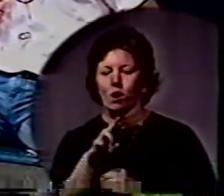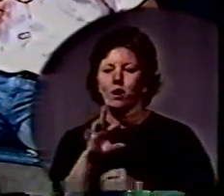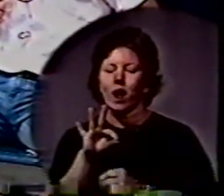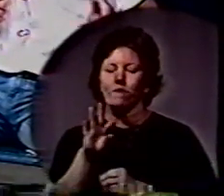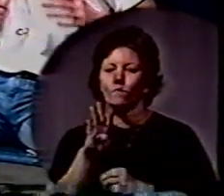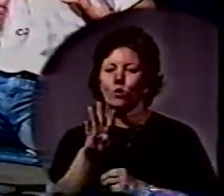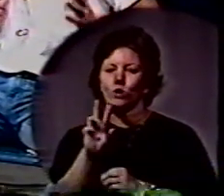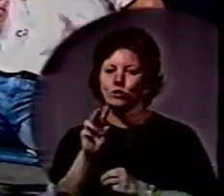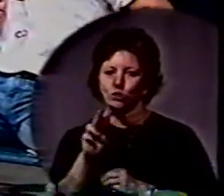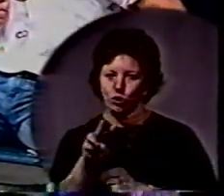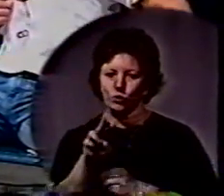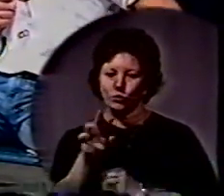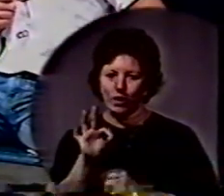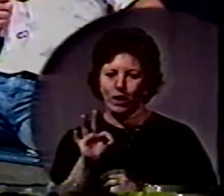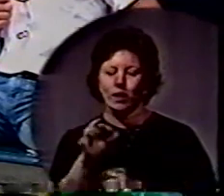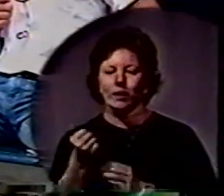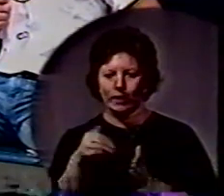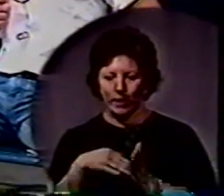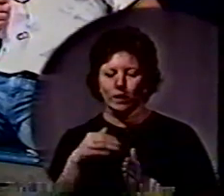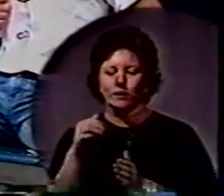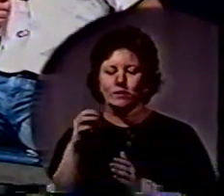629-9-GAY-49429. So again, that number is